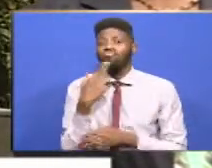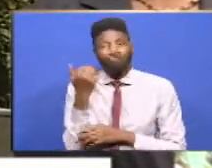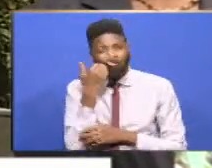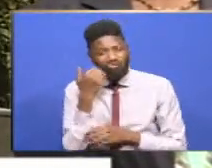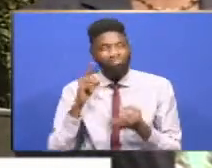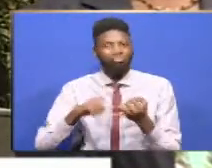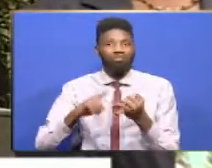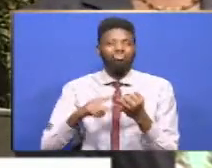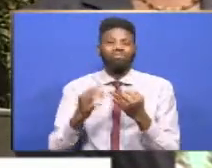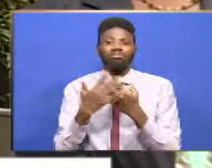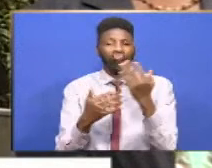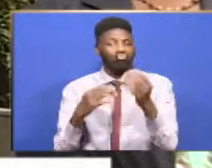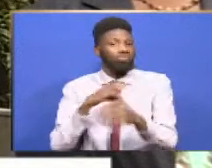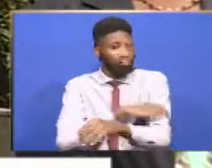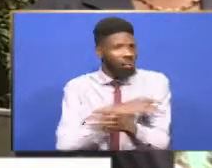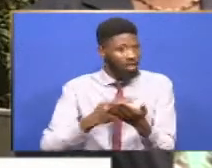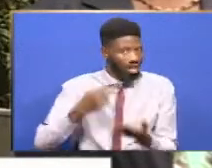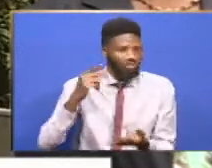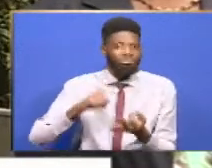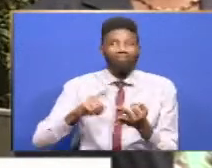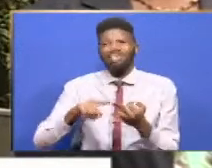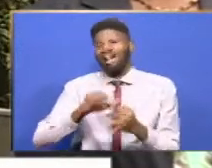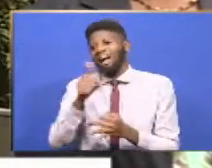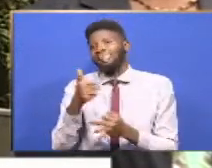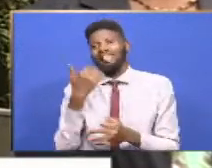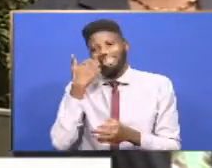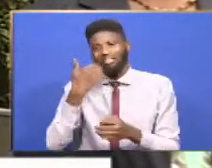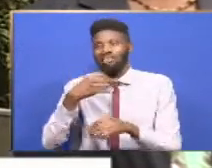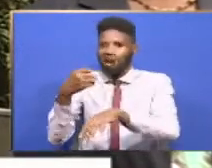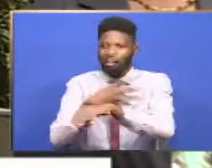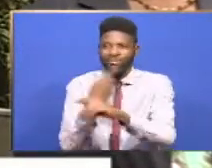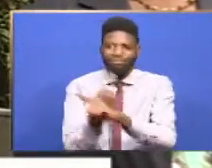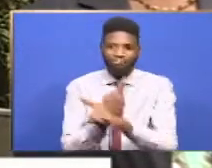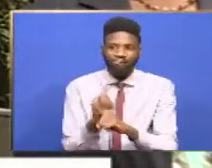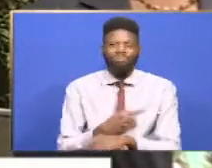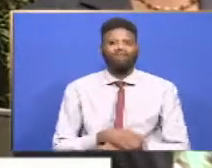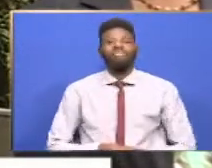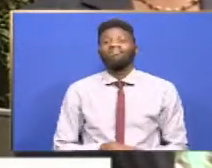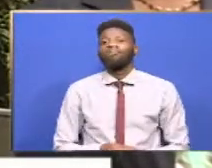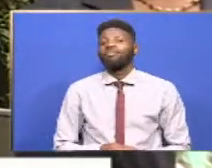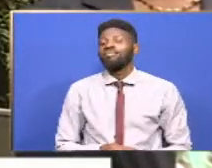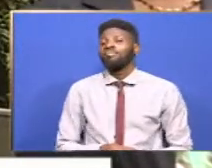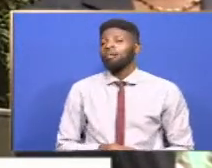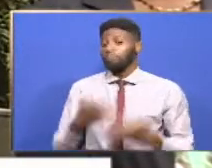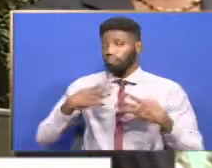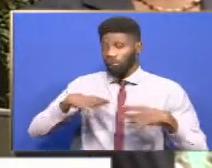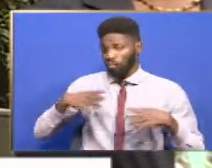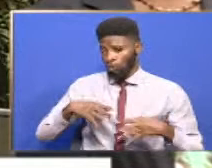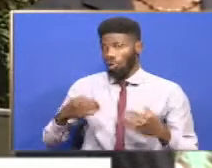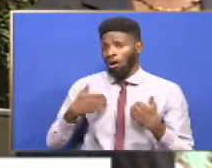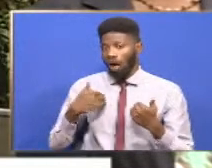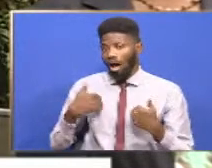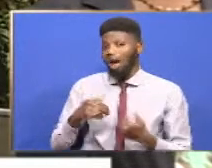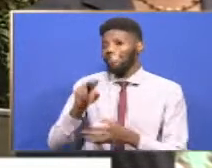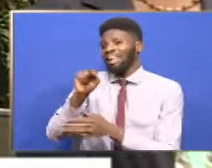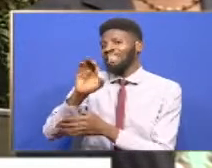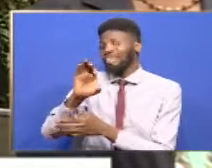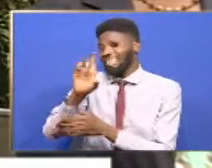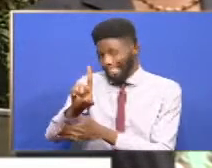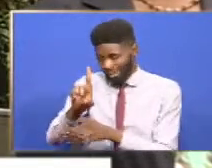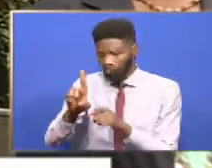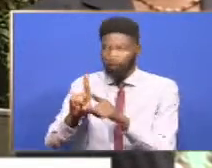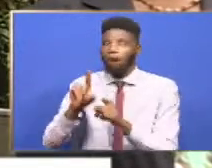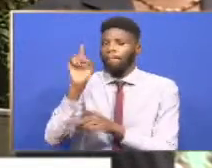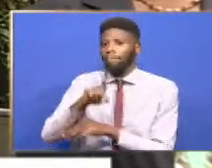cancer. So that is why Waziri was emphasizing the need for those with coexisting conditions to continue visiting the